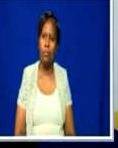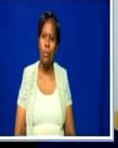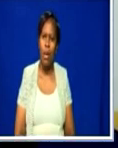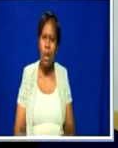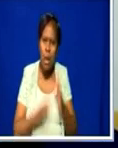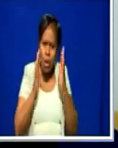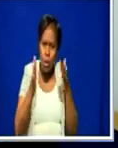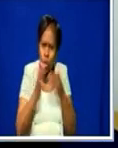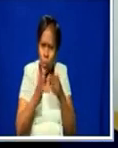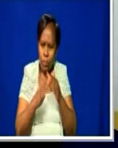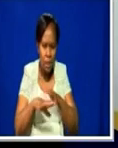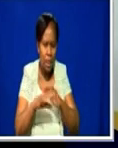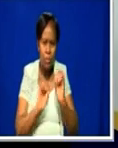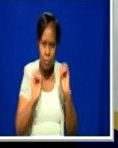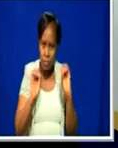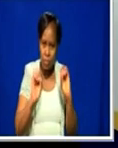Hello, please don't touch.